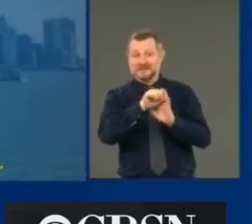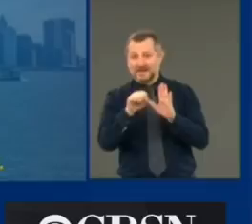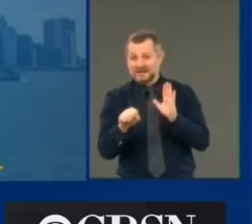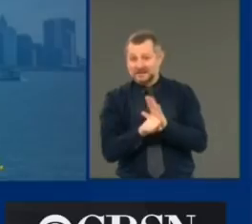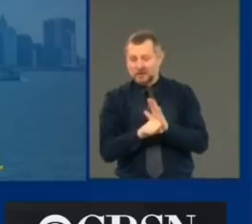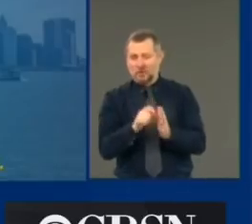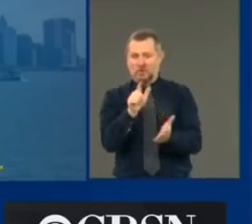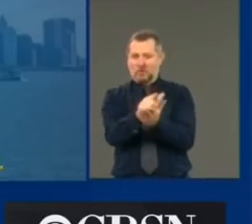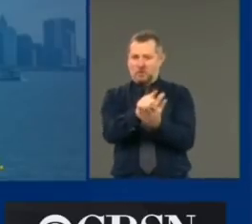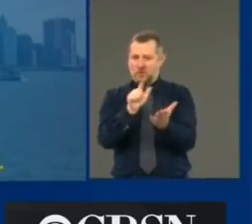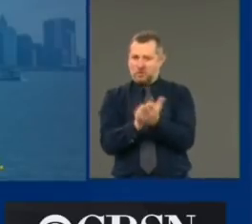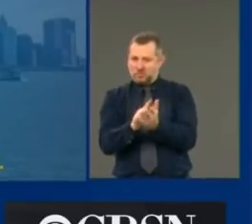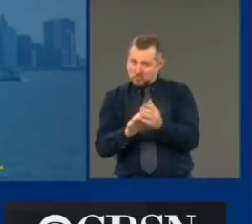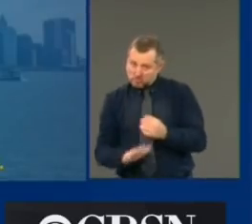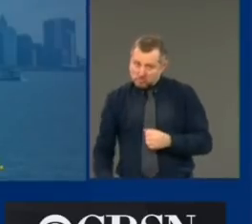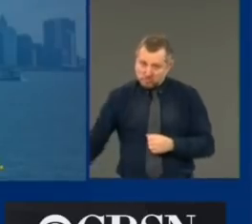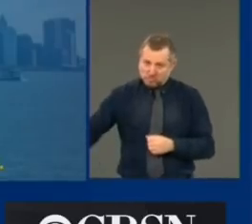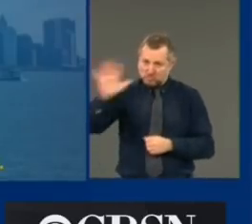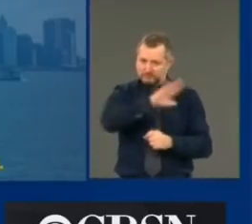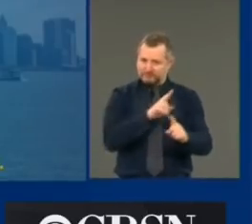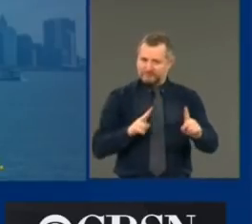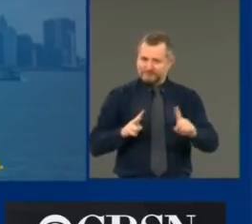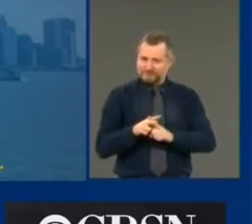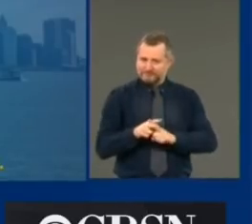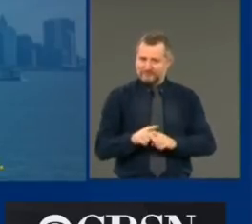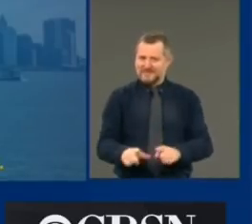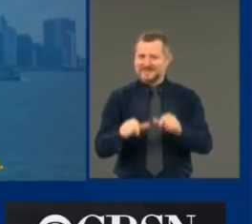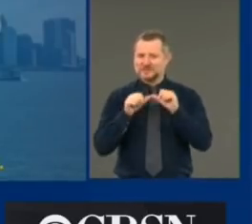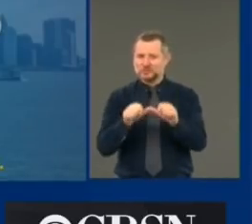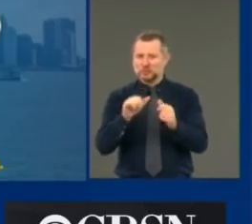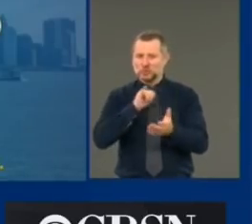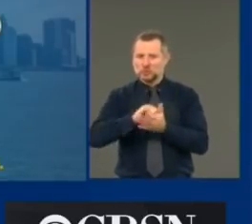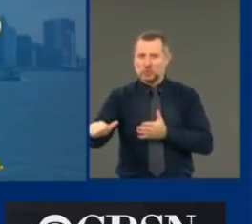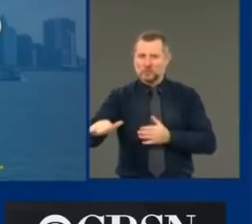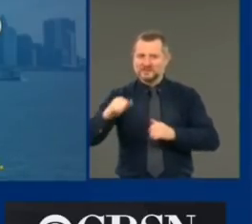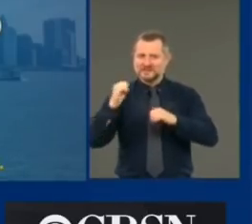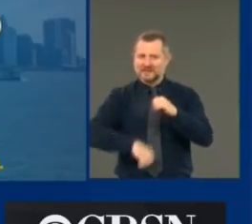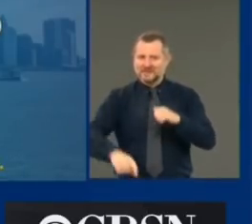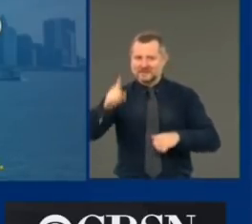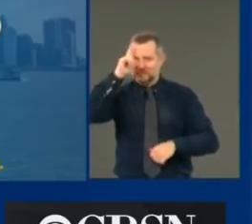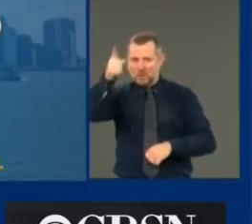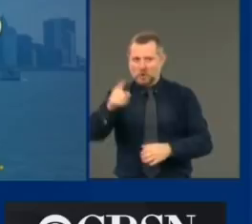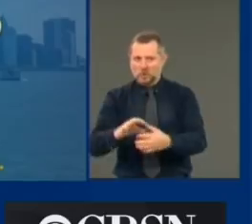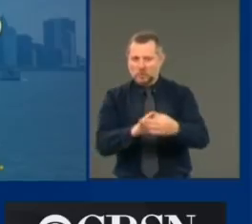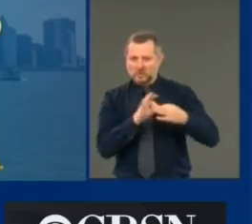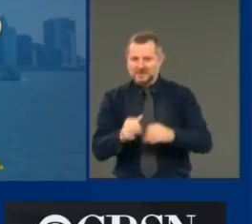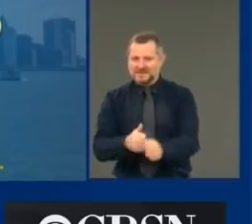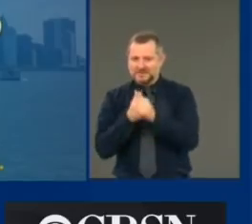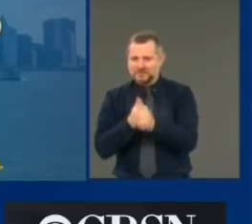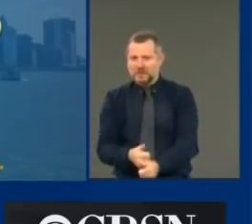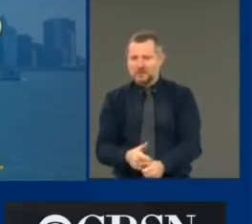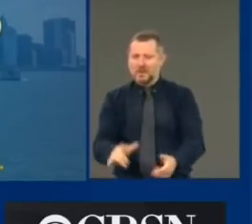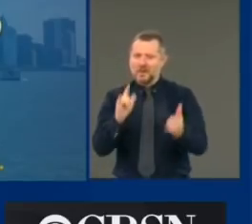an option. And stay New York tough, smart, united, disciplined, and loving. With